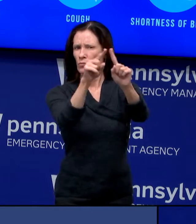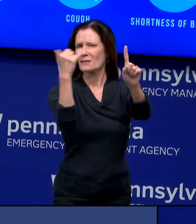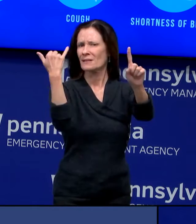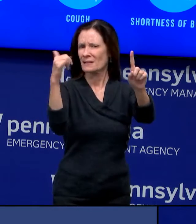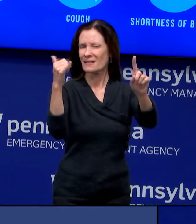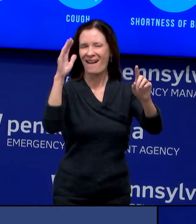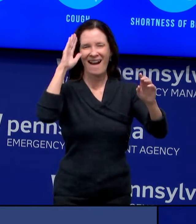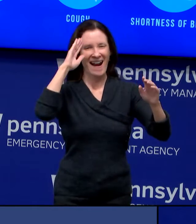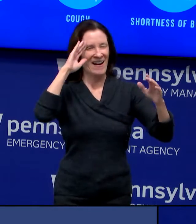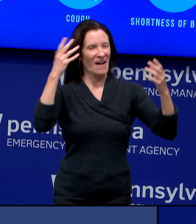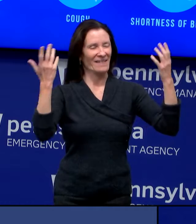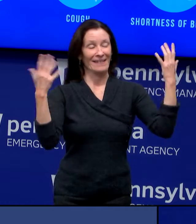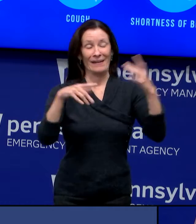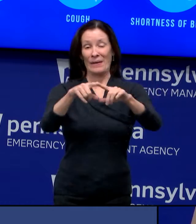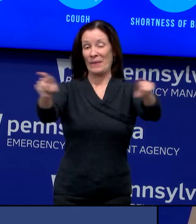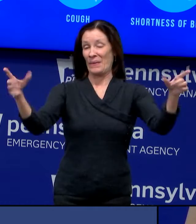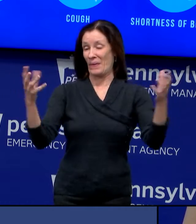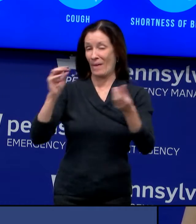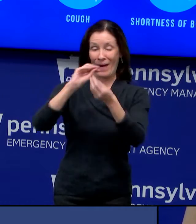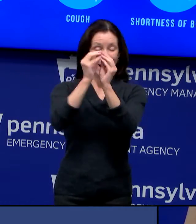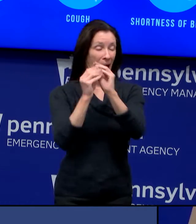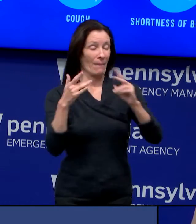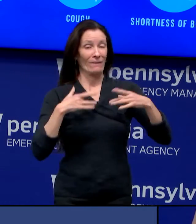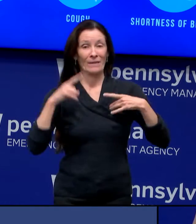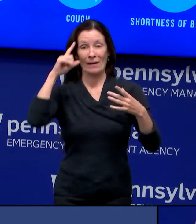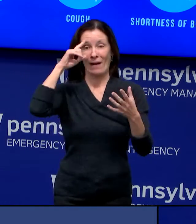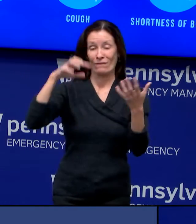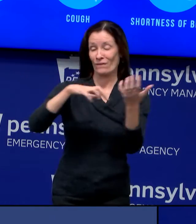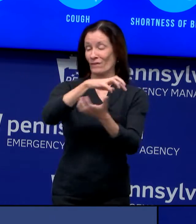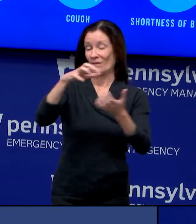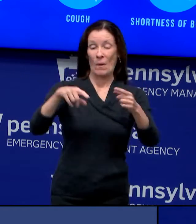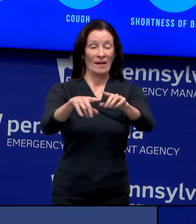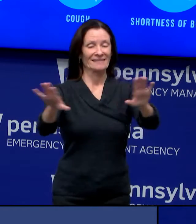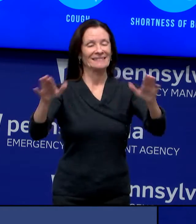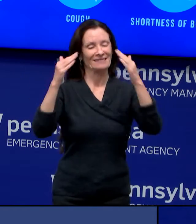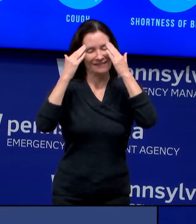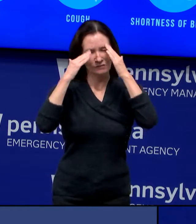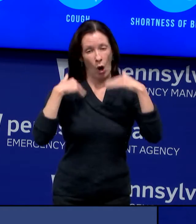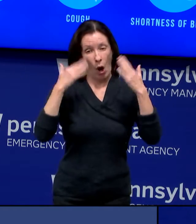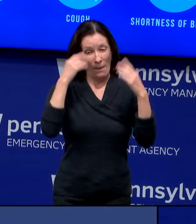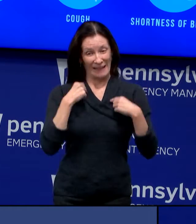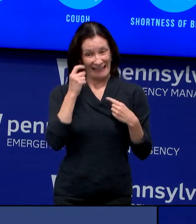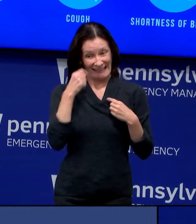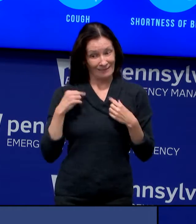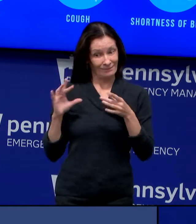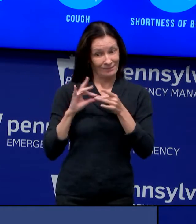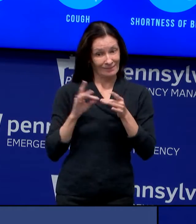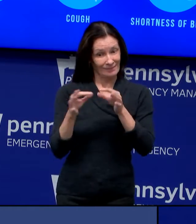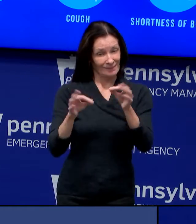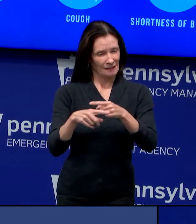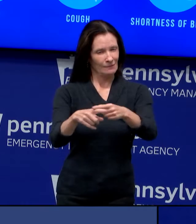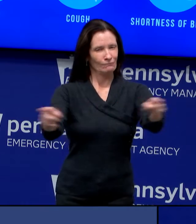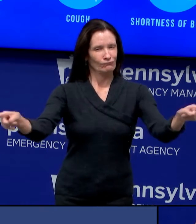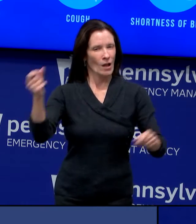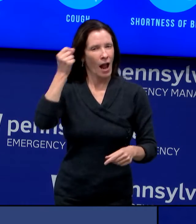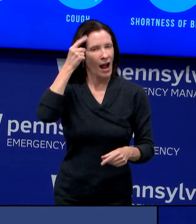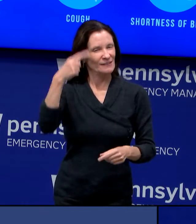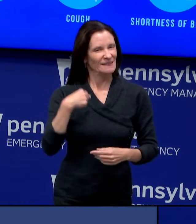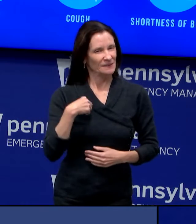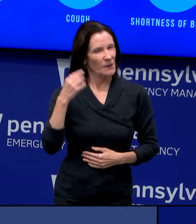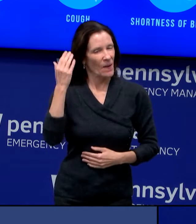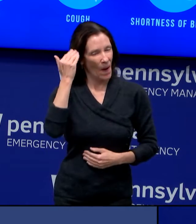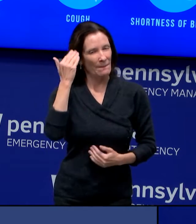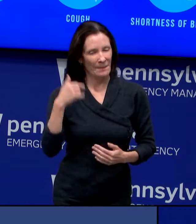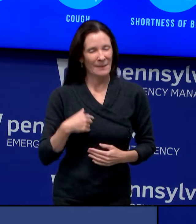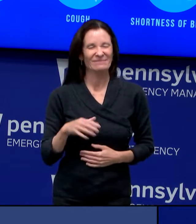So finally, here are my daily reminders. Please wash your hands with soap and water for at least 20 seconds. That hasn't